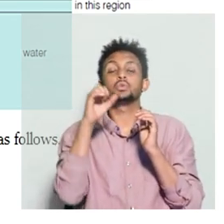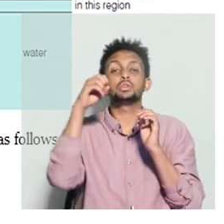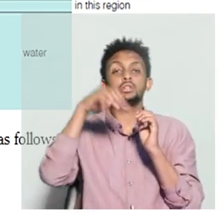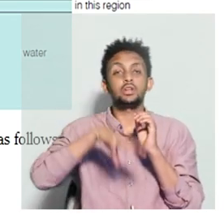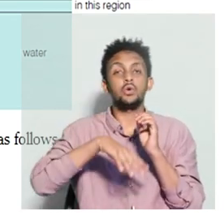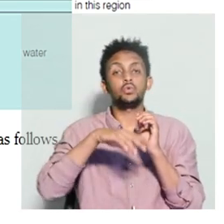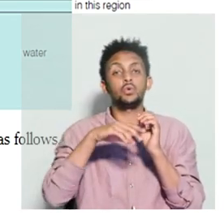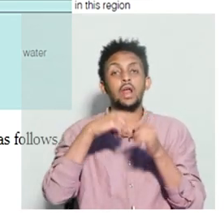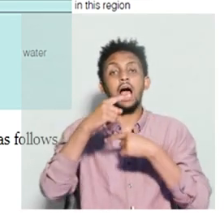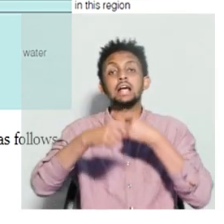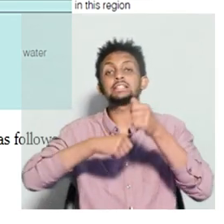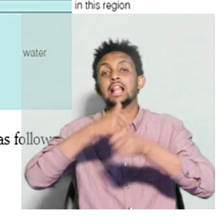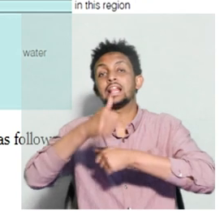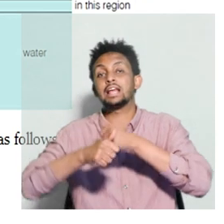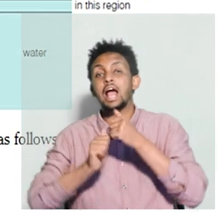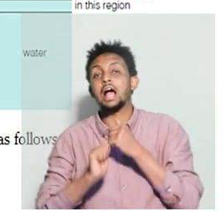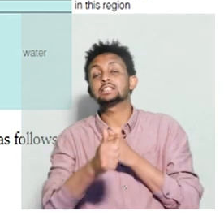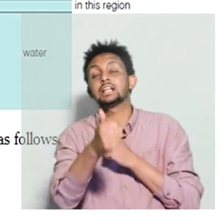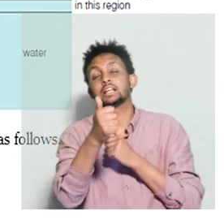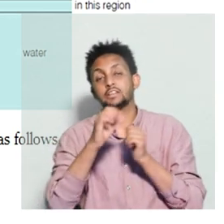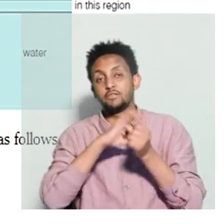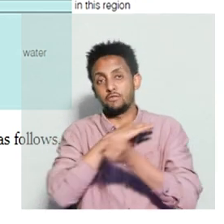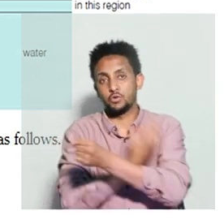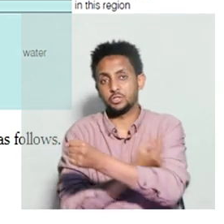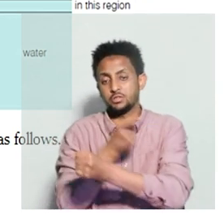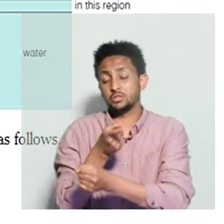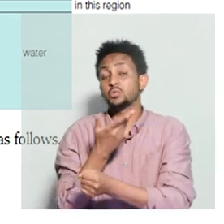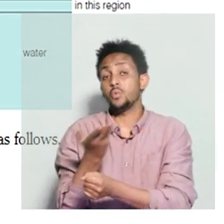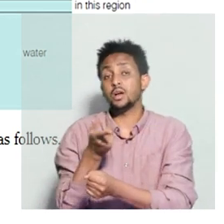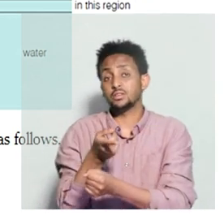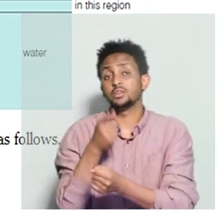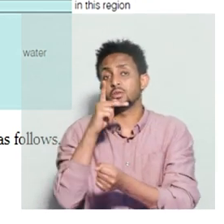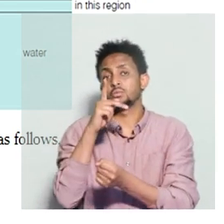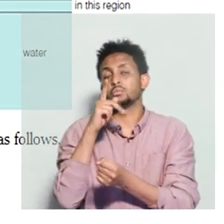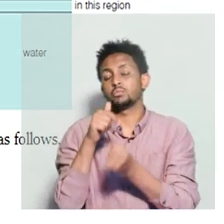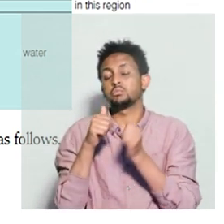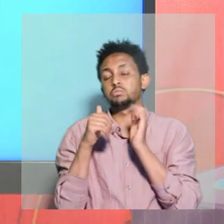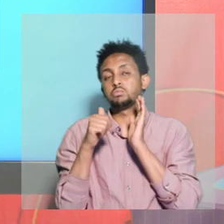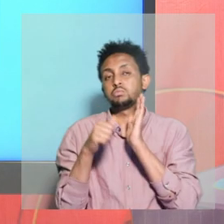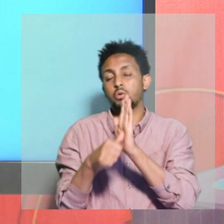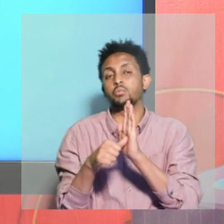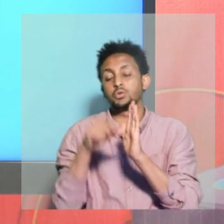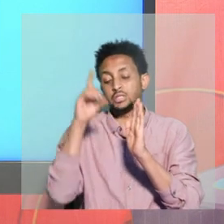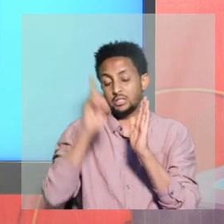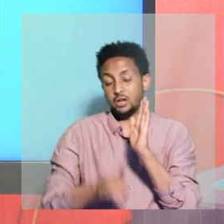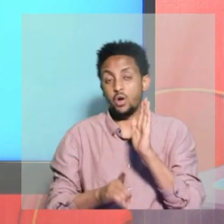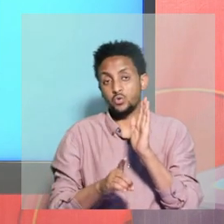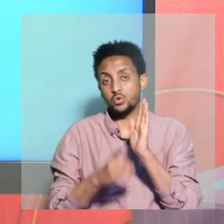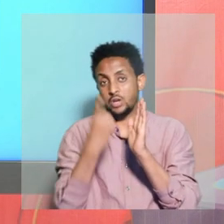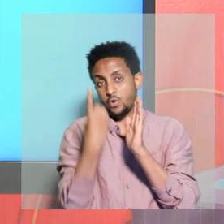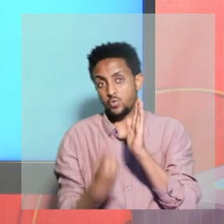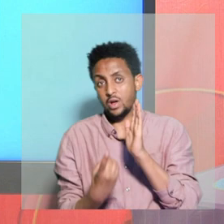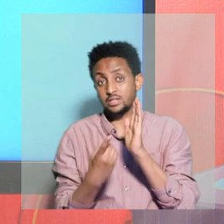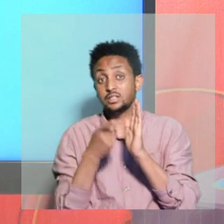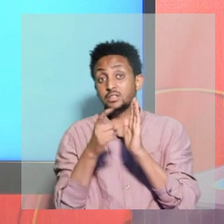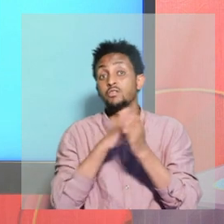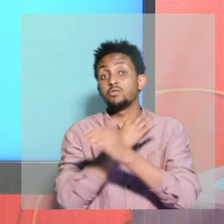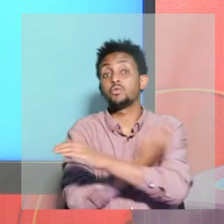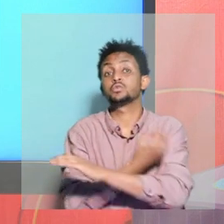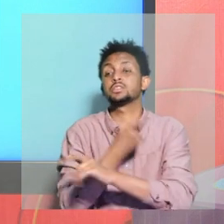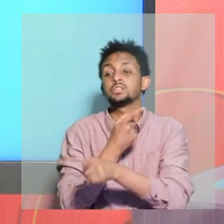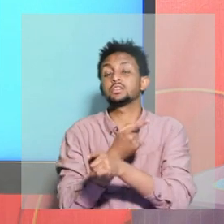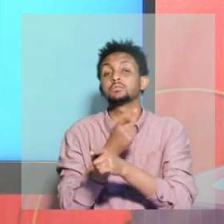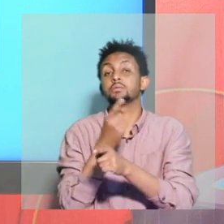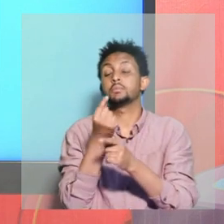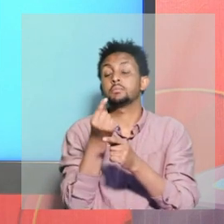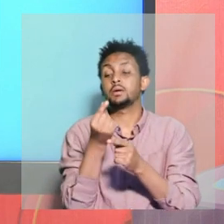downward accelerating force. This is what he proposed. There is a downward accelerating force so that